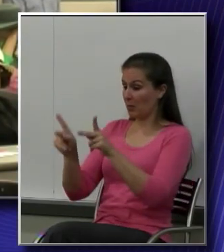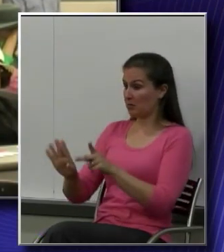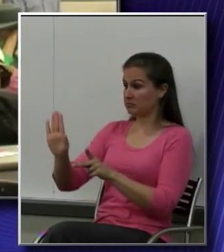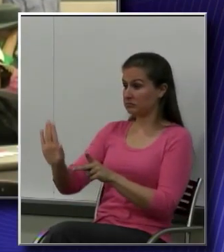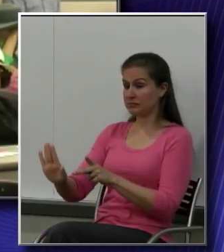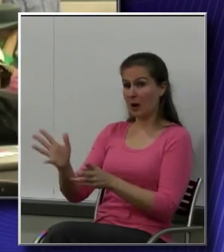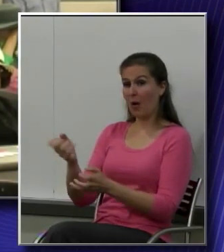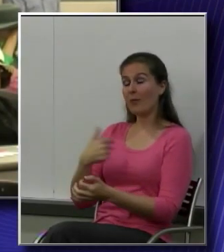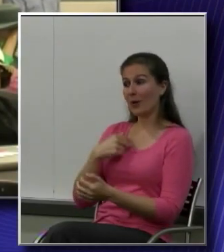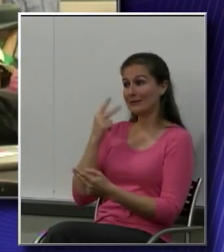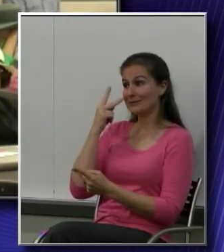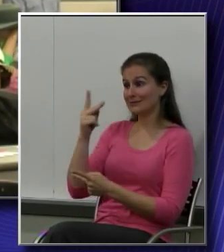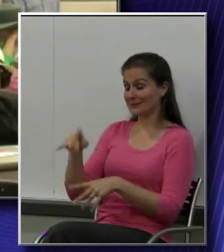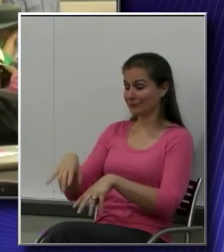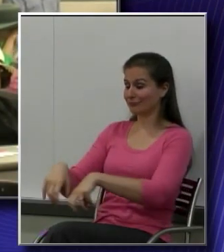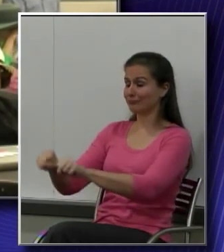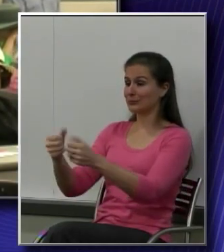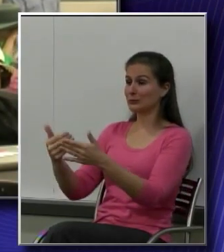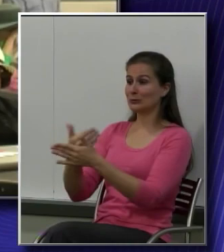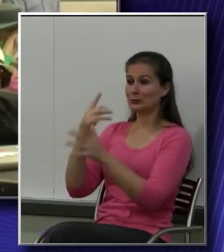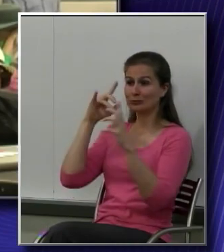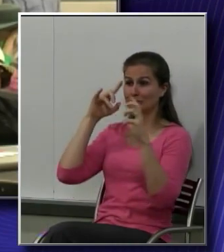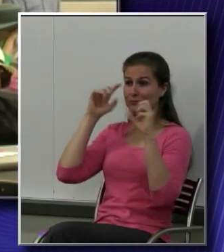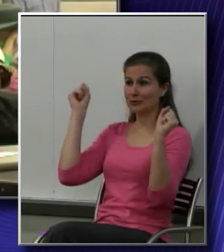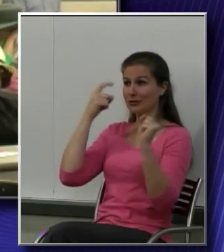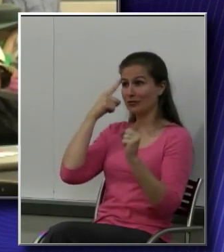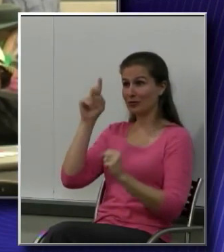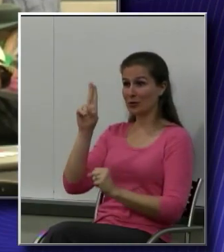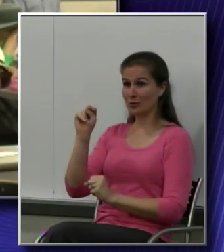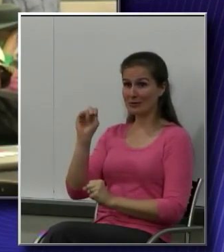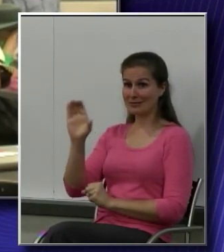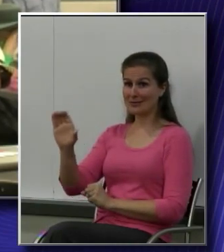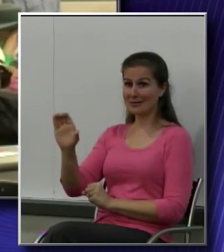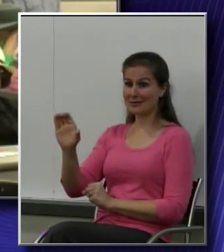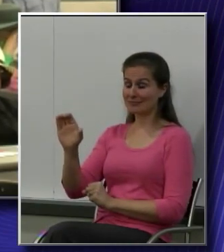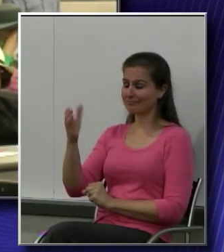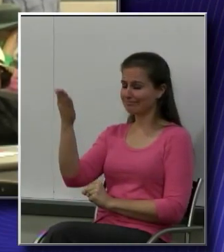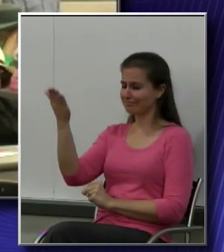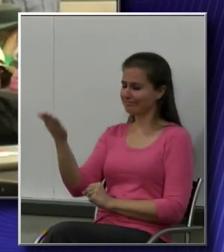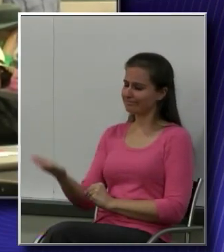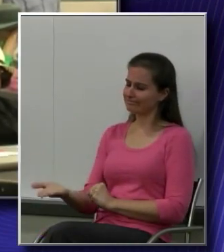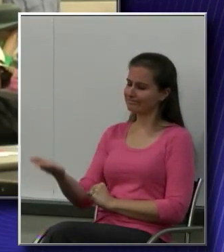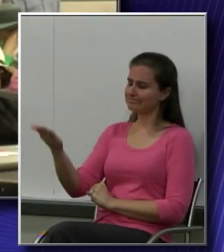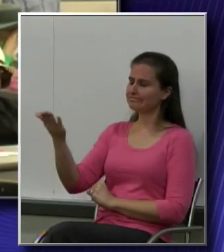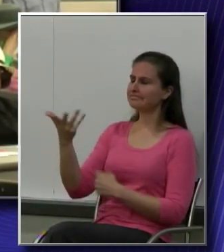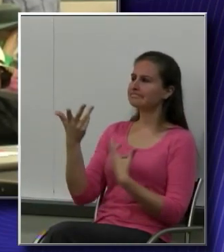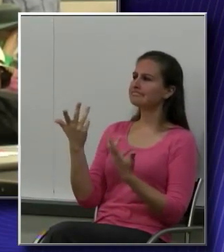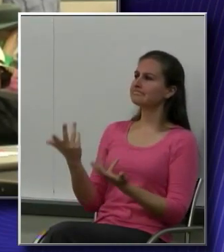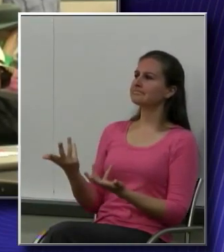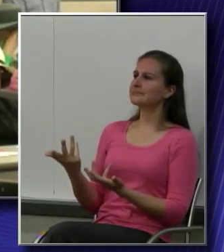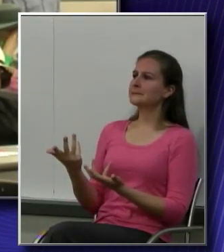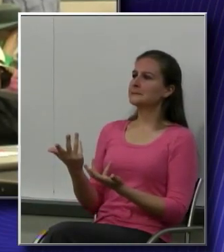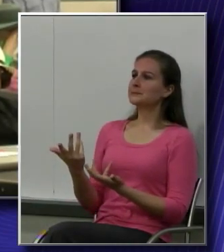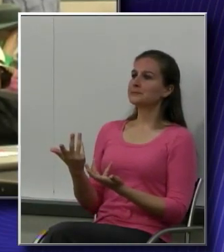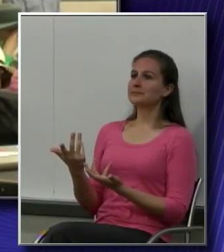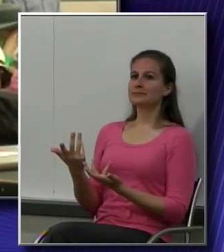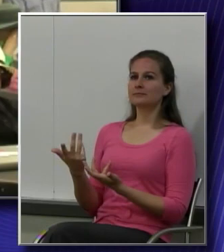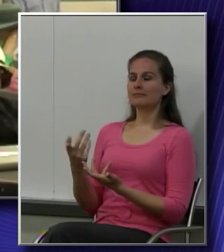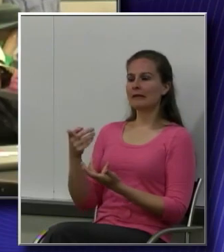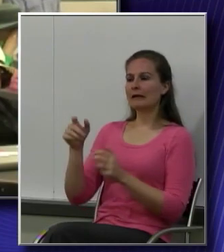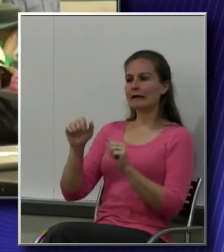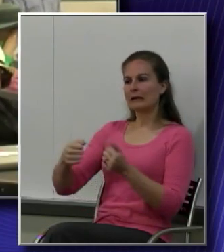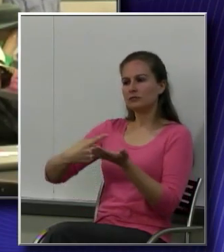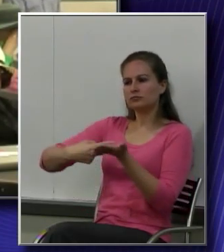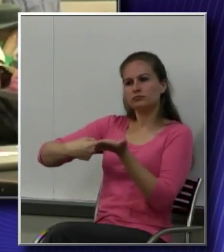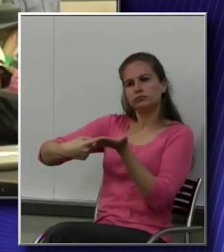to become the next UNC system president is a person who will be able to